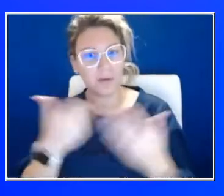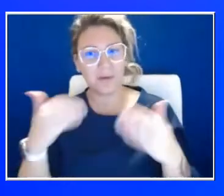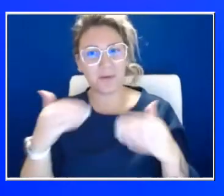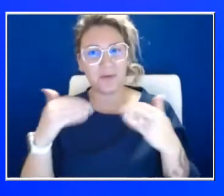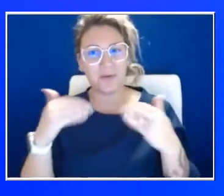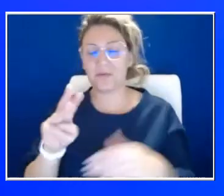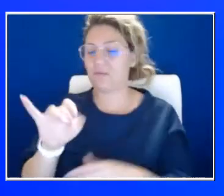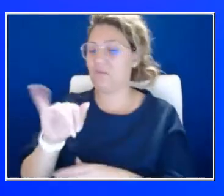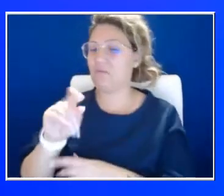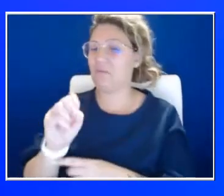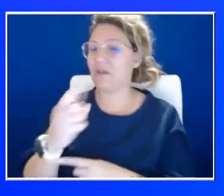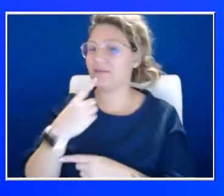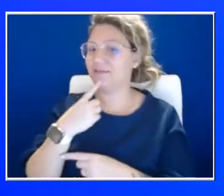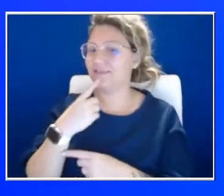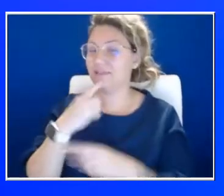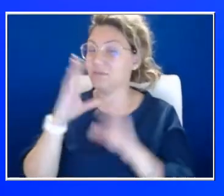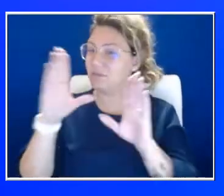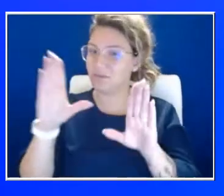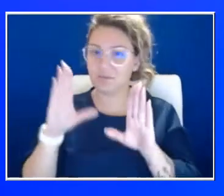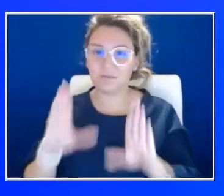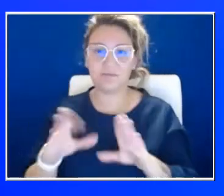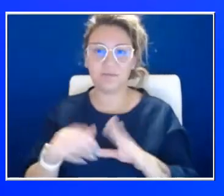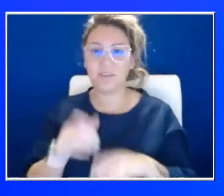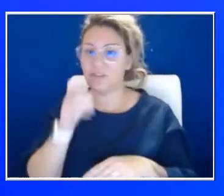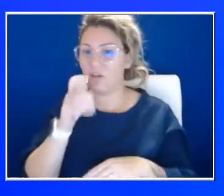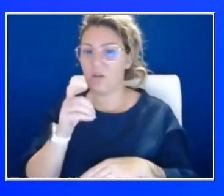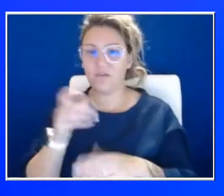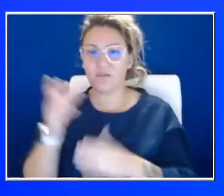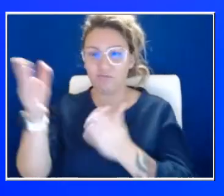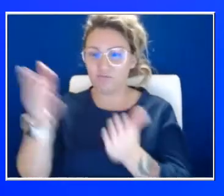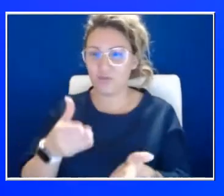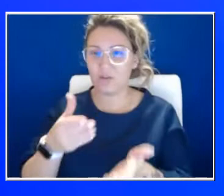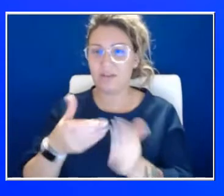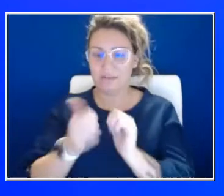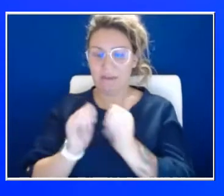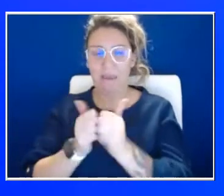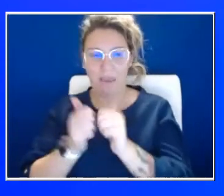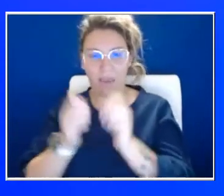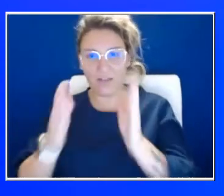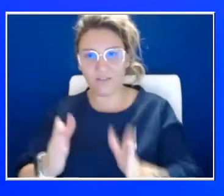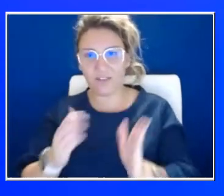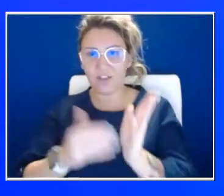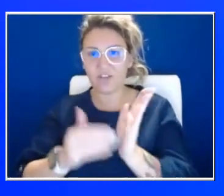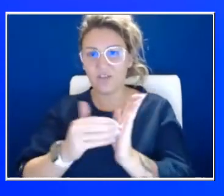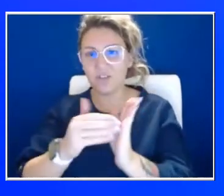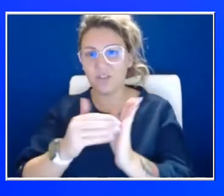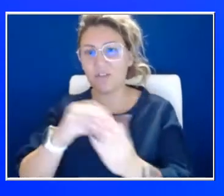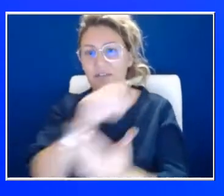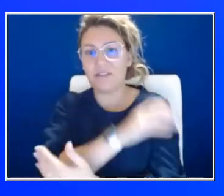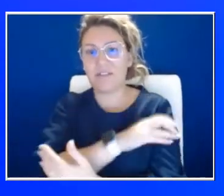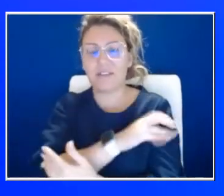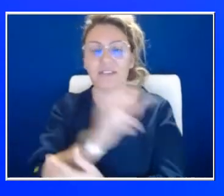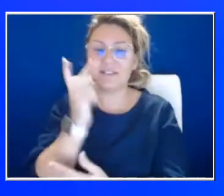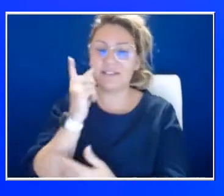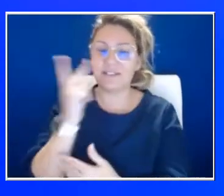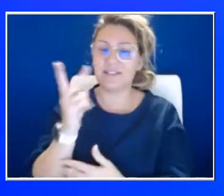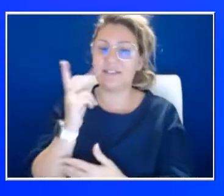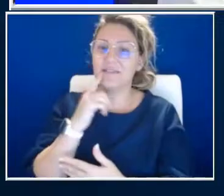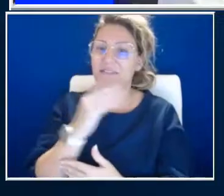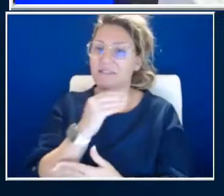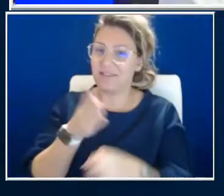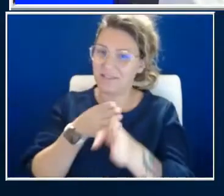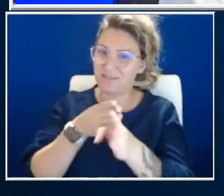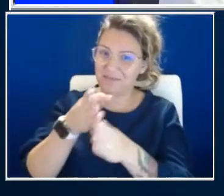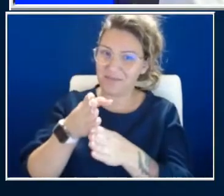is great. I don't have to bring the athlete in as often into the clinic to see them. And number one, I have a professional and excellent